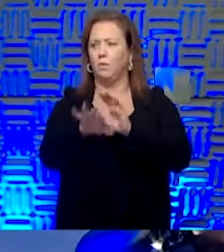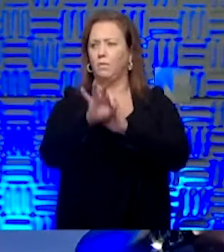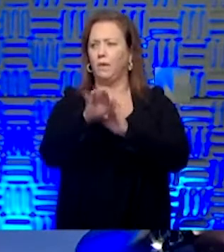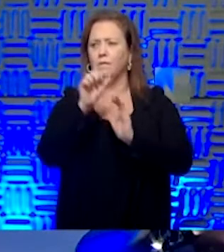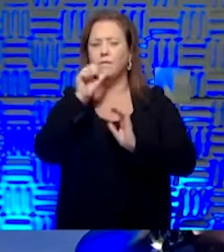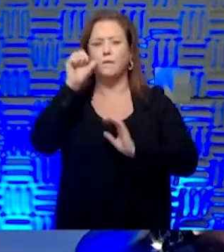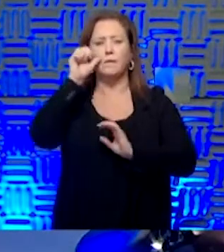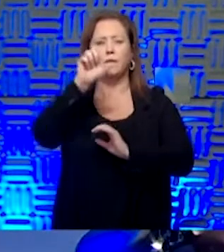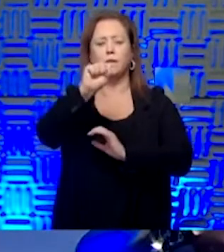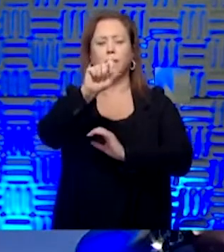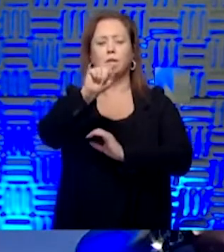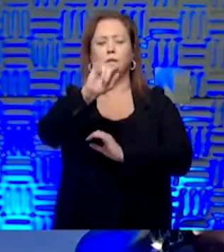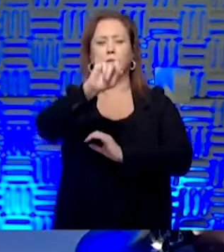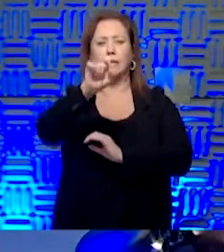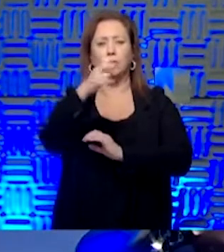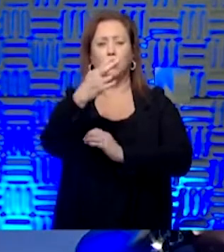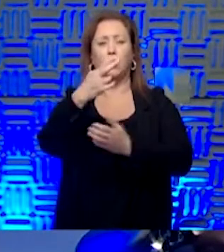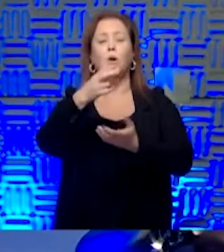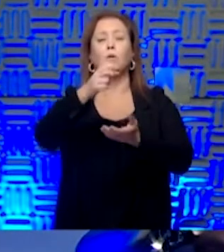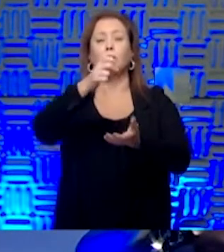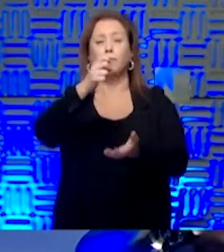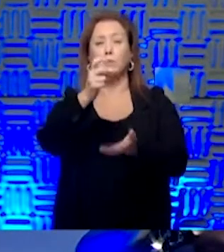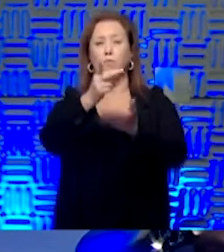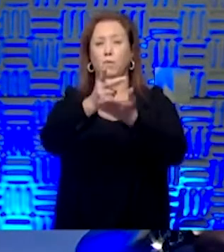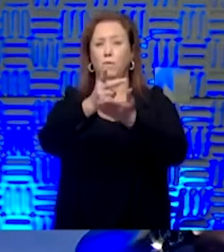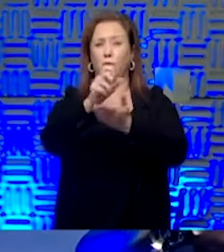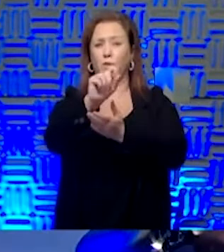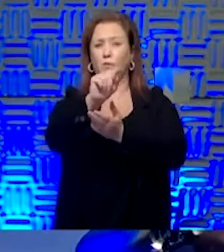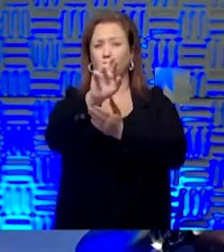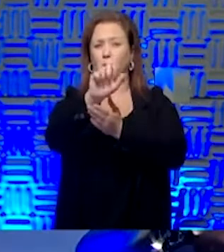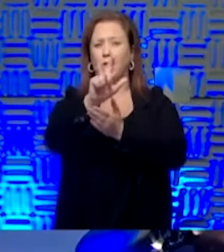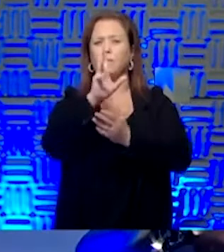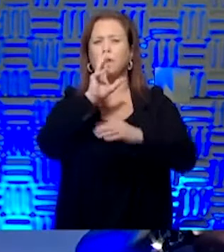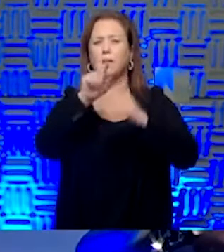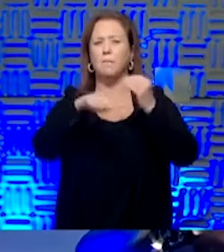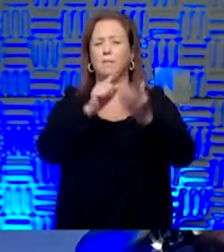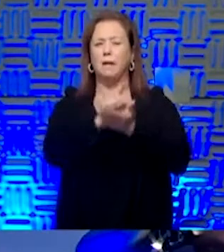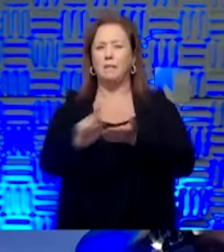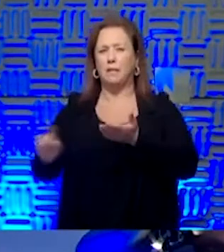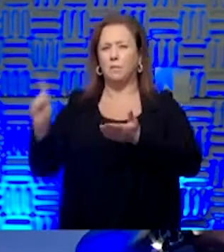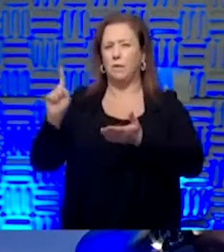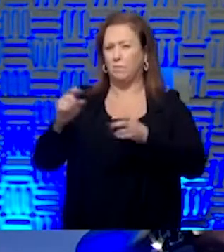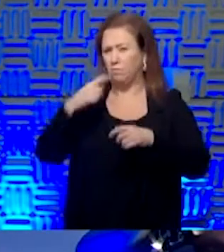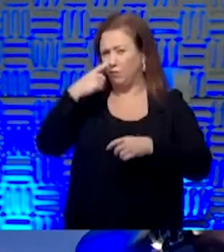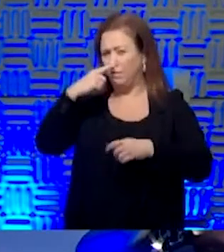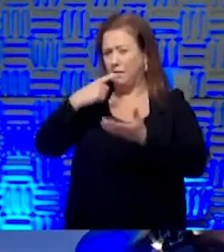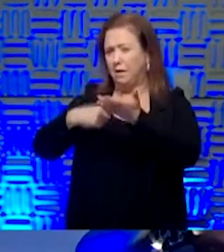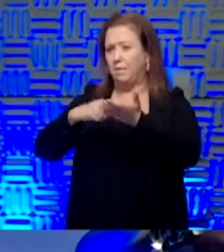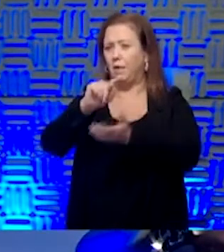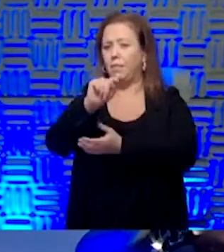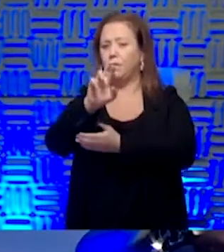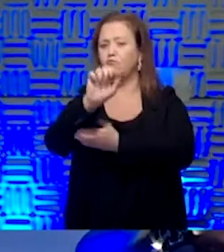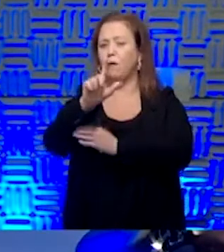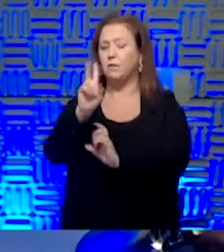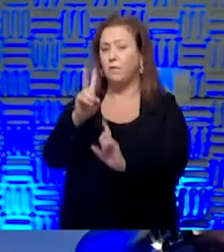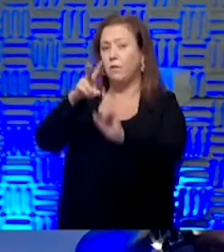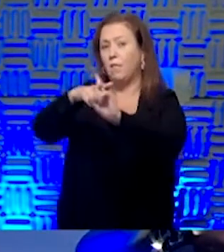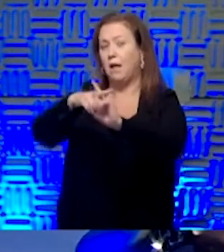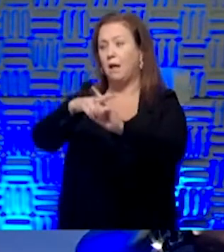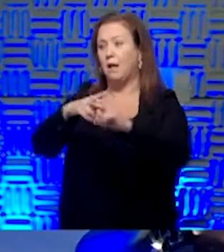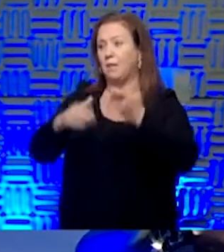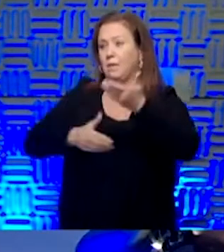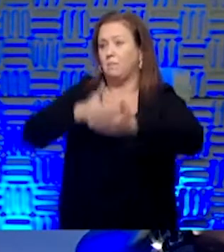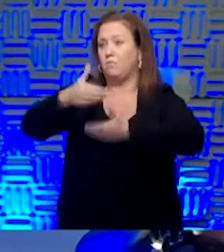that St. Joe had actually been approved for trials, and you had touched on it last week. Could you talk more about the trials you've applied for, how that process